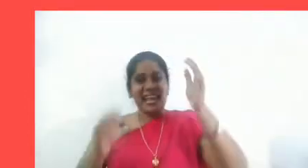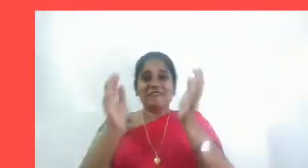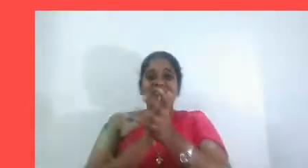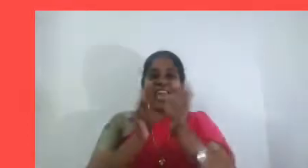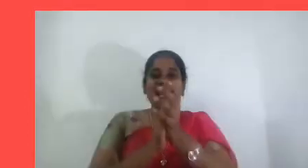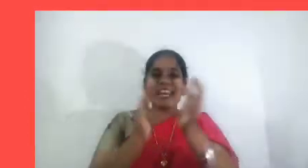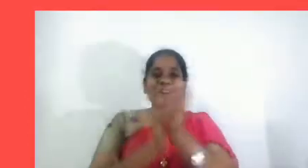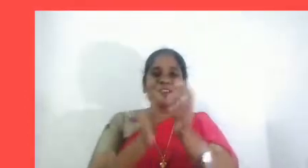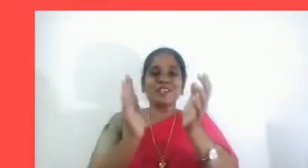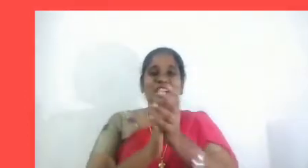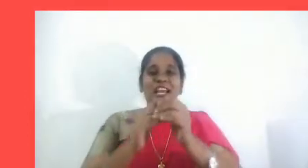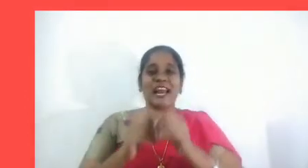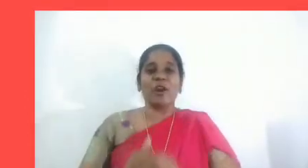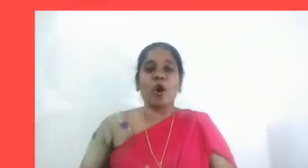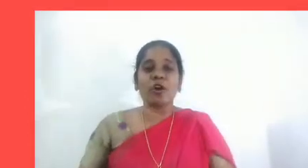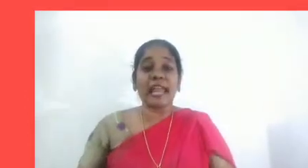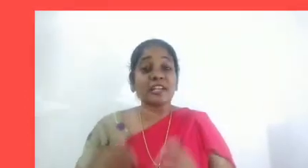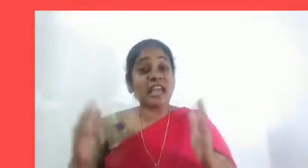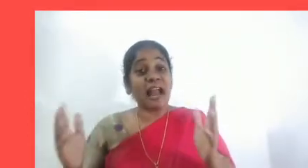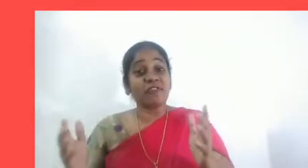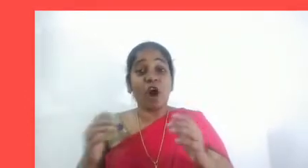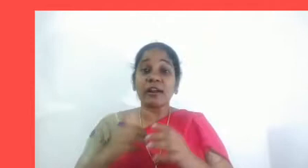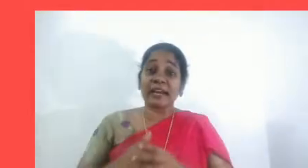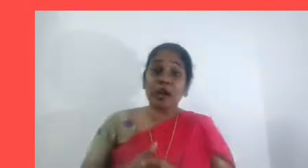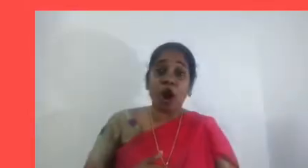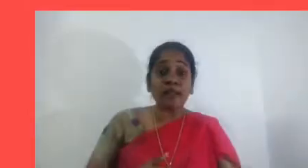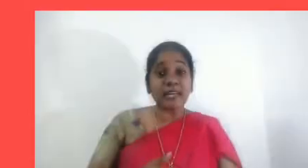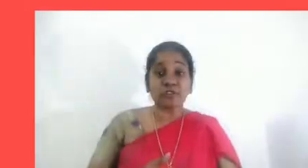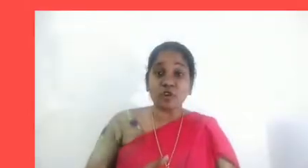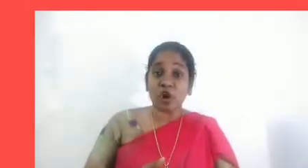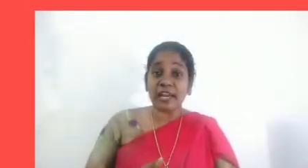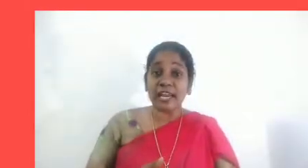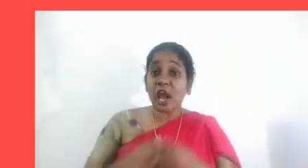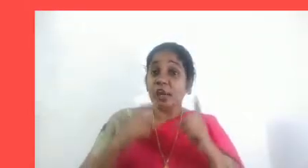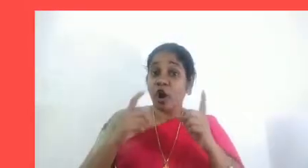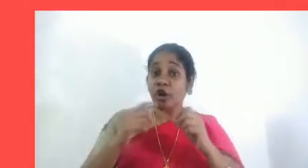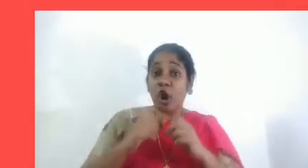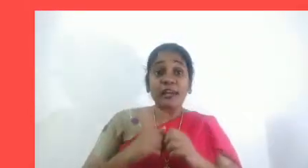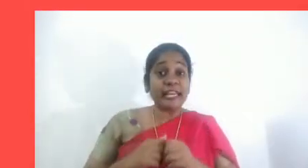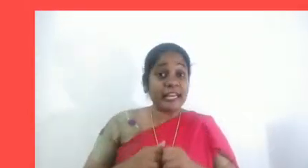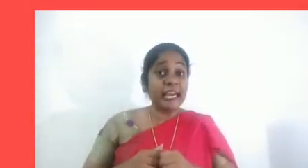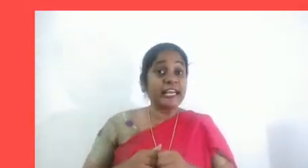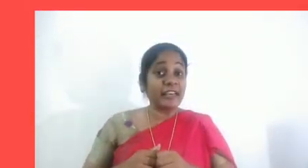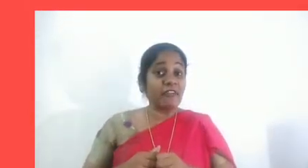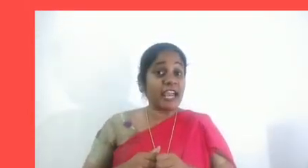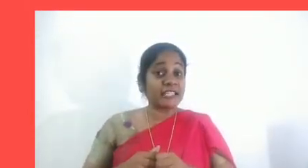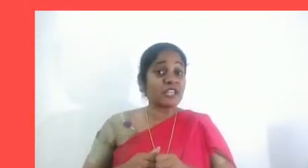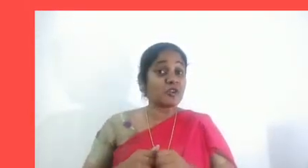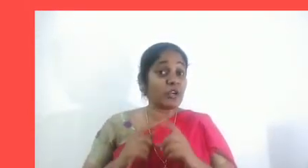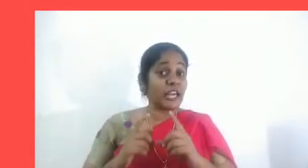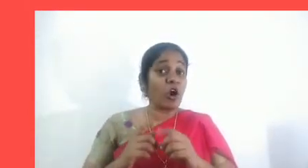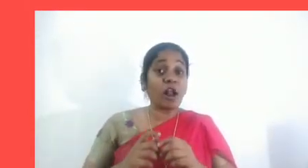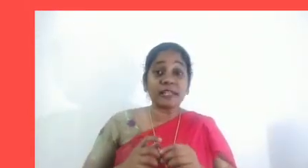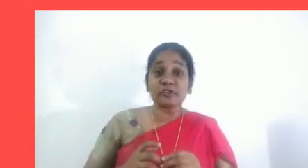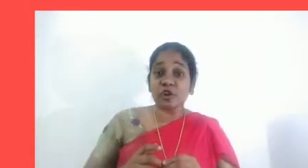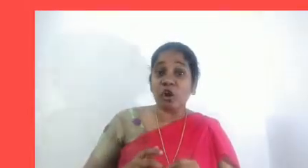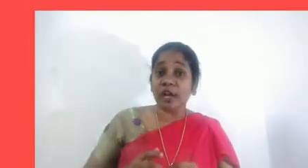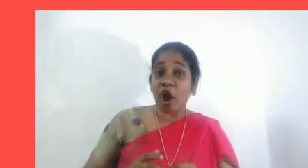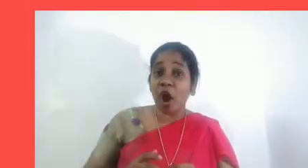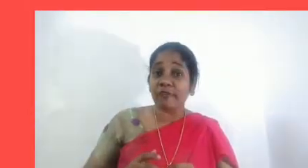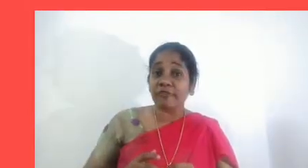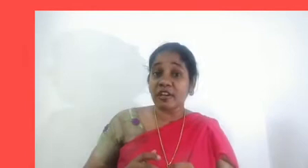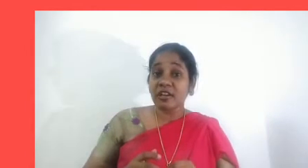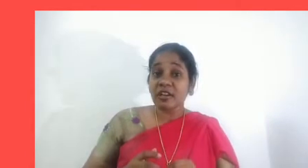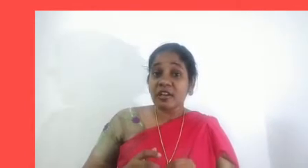1, 2, 3, 4, 5, 6, 7, 8, 9, 10. Very good, children. Okay, shall we all recall the story? You're all eagerly waiting to recall the